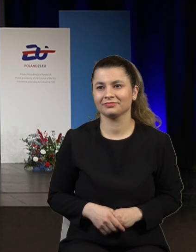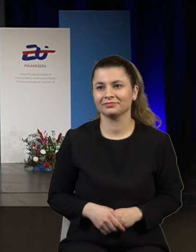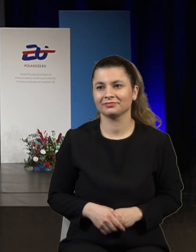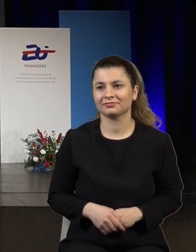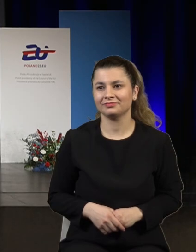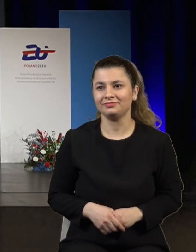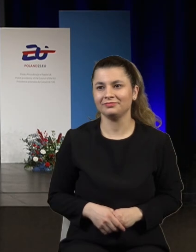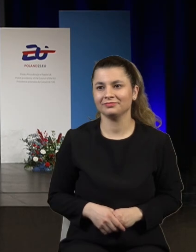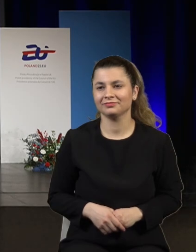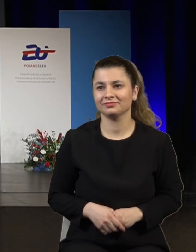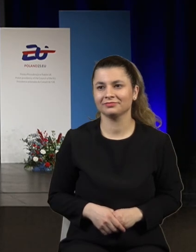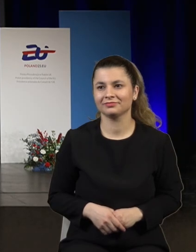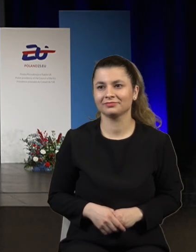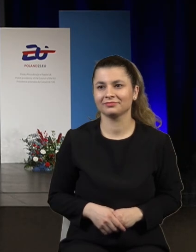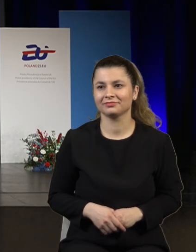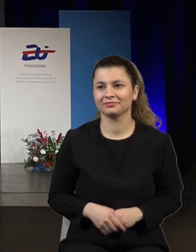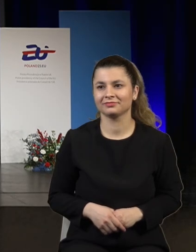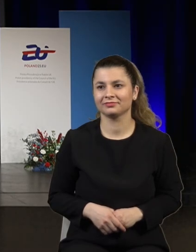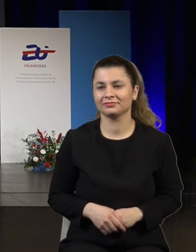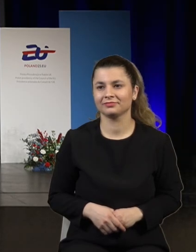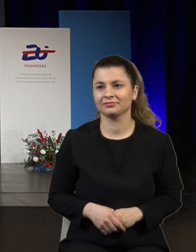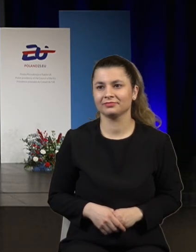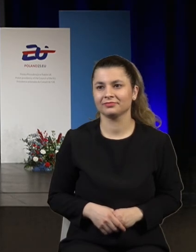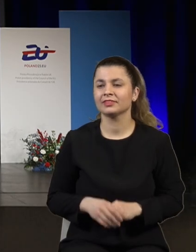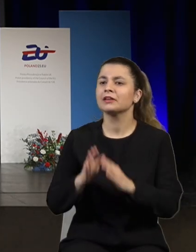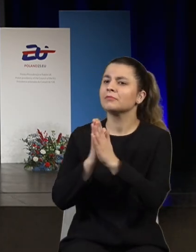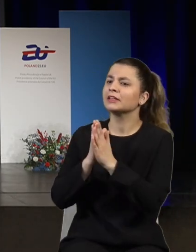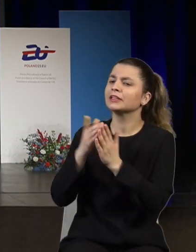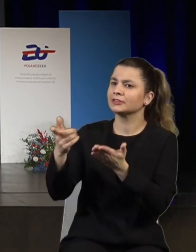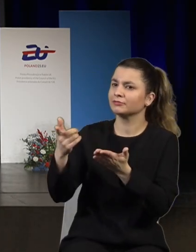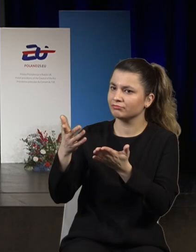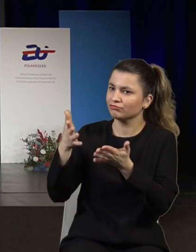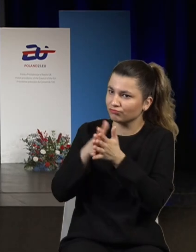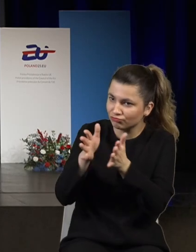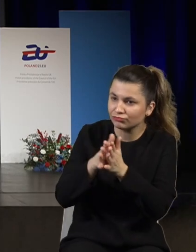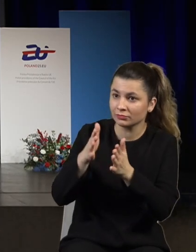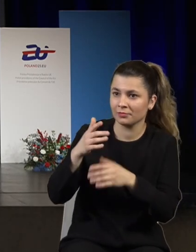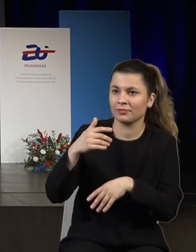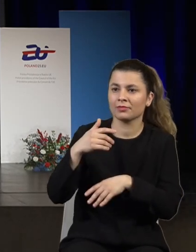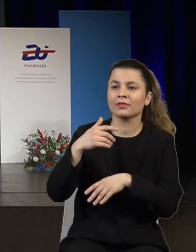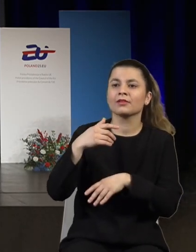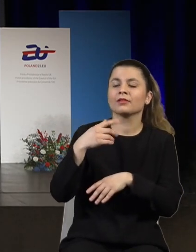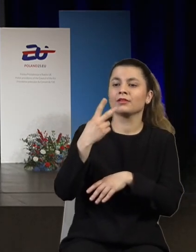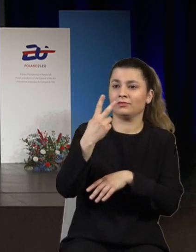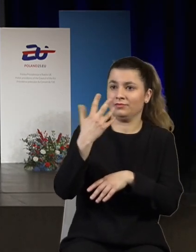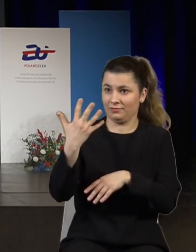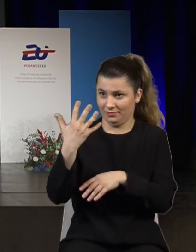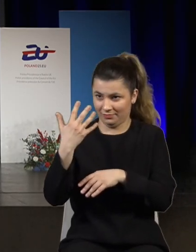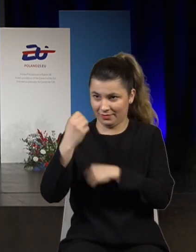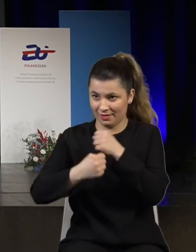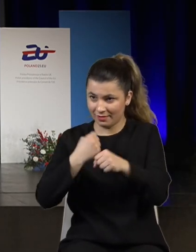is completely different than those in early 2020, for example, not taking into account even the COVID. So